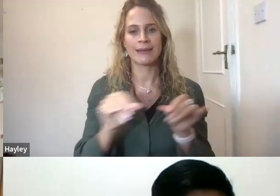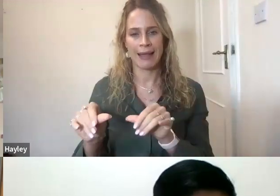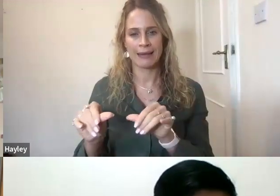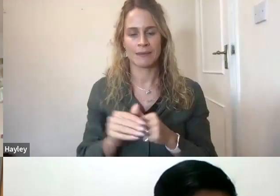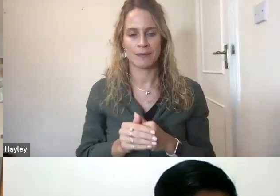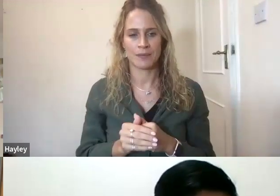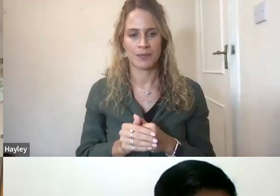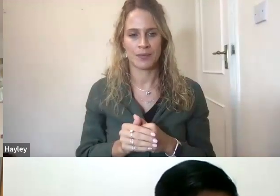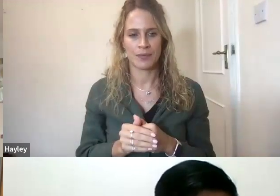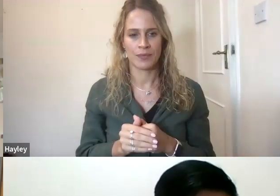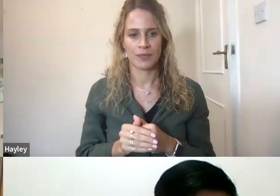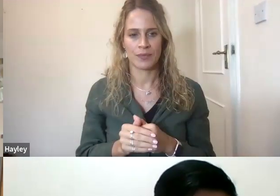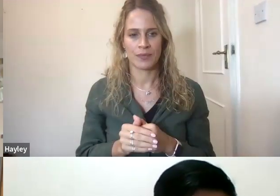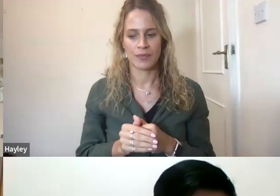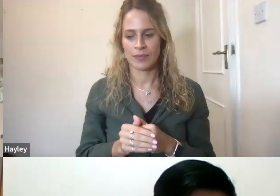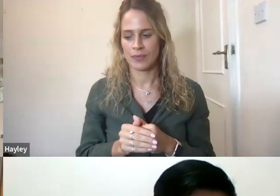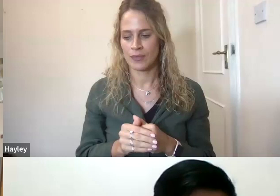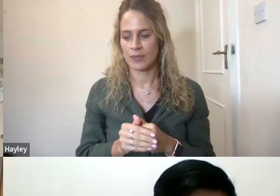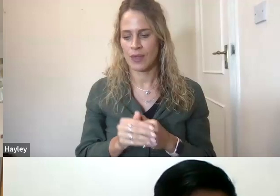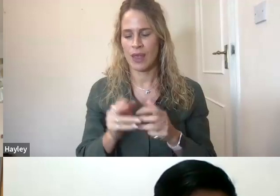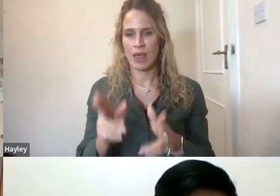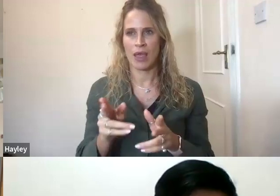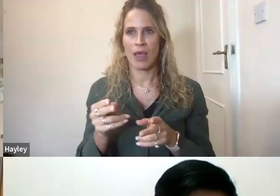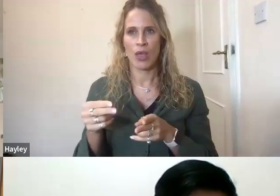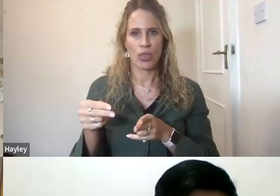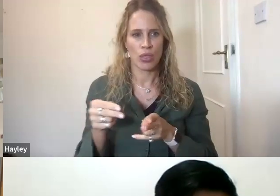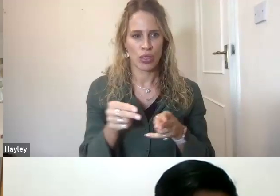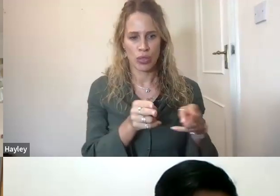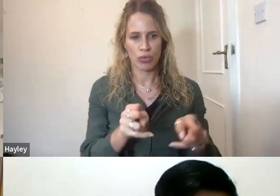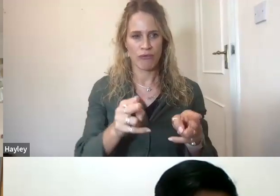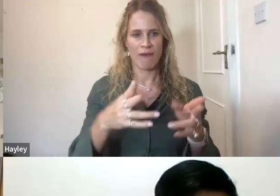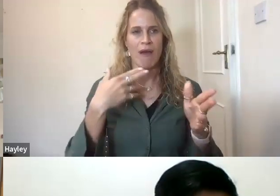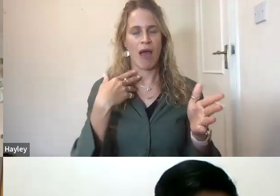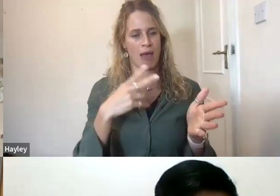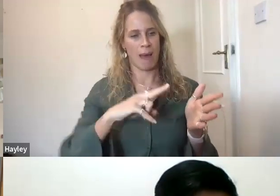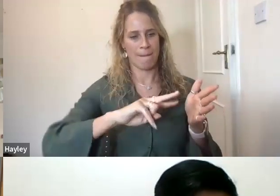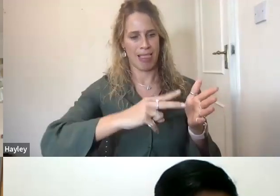Someone has uprooted and tossed aside the plants we had planted on the riverside.